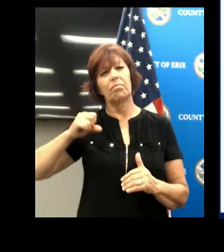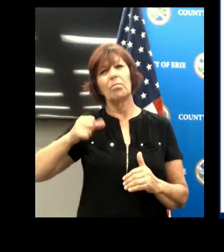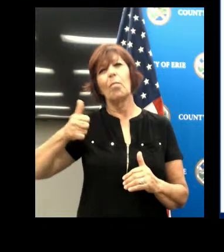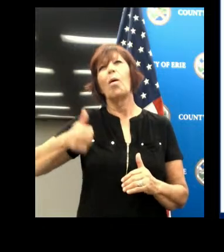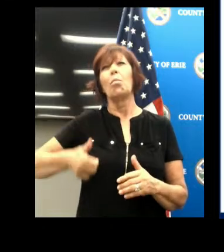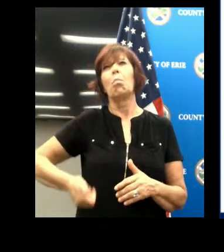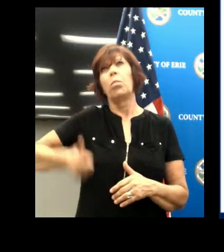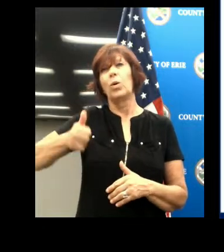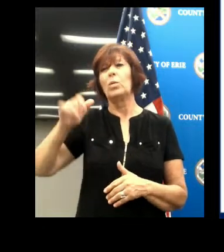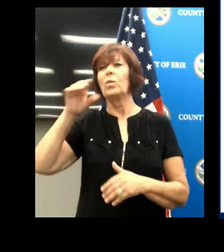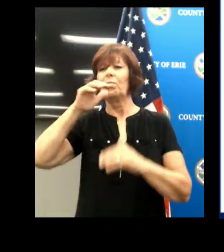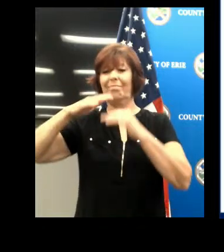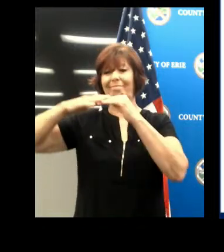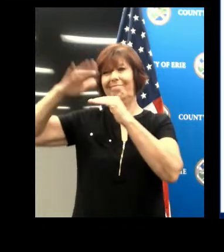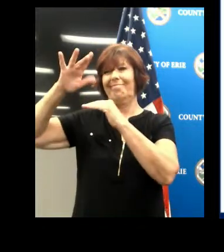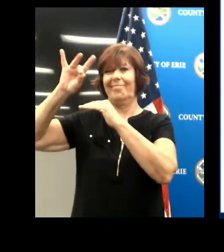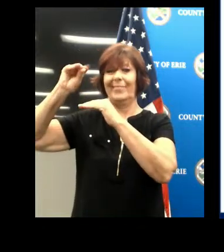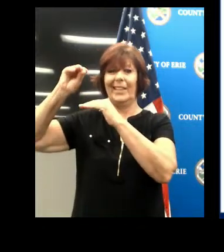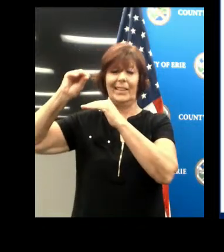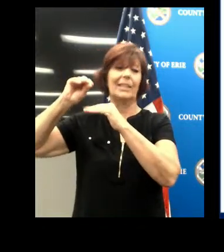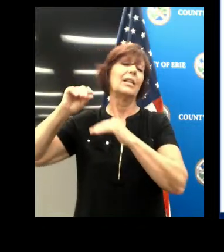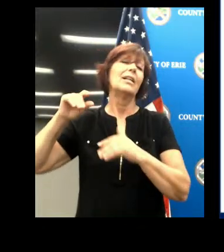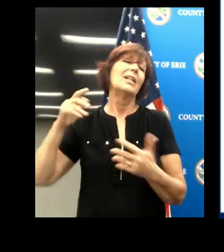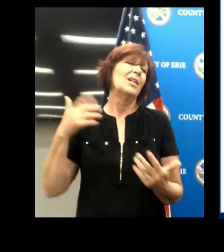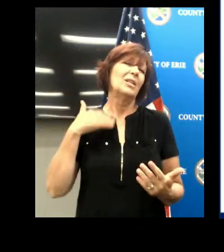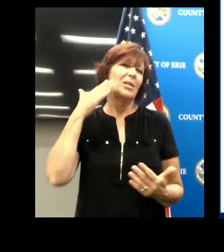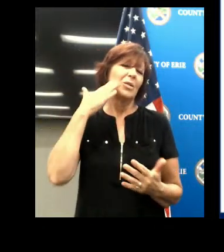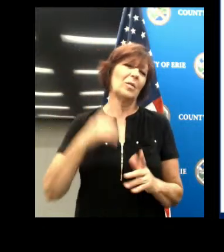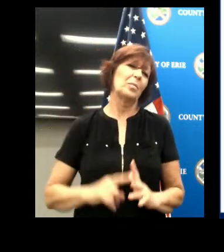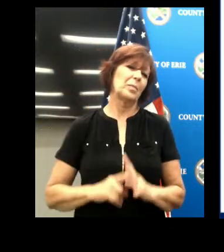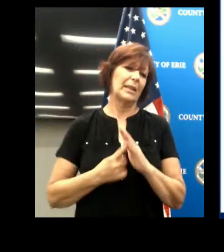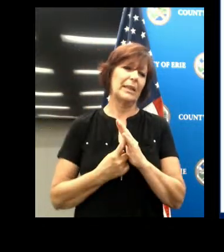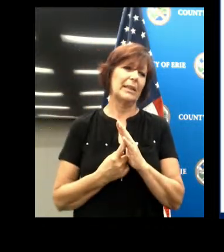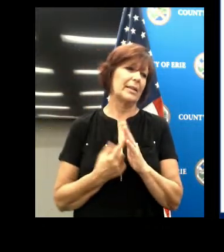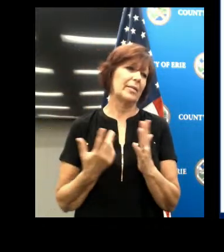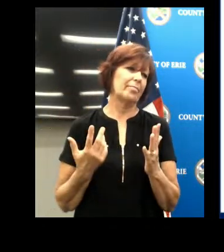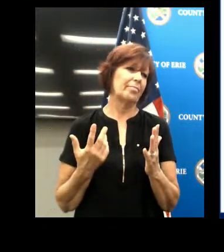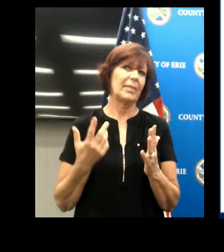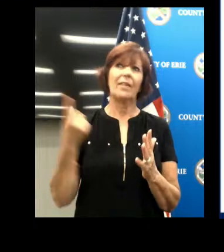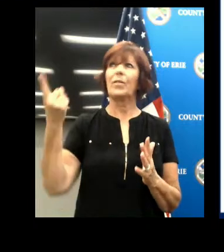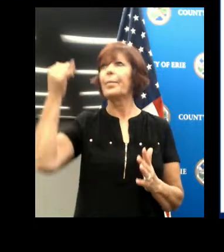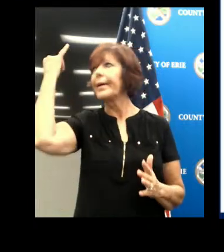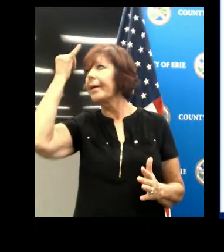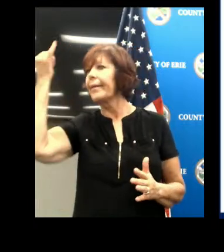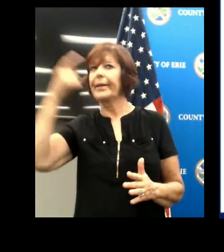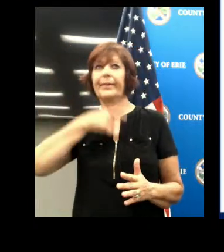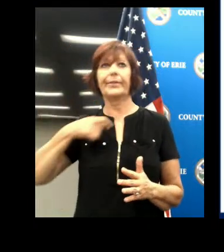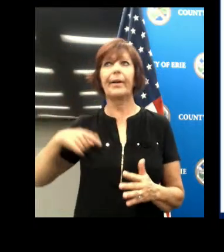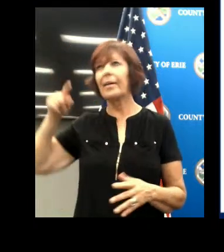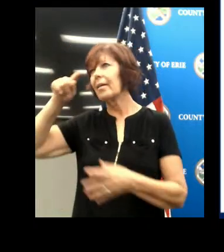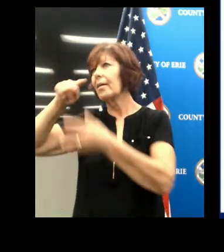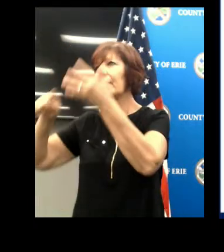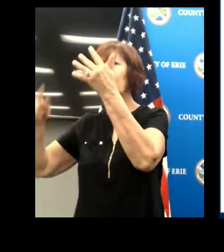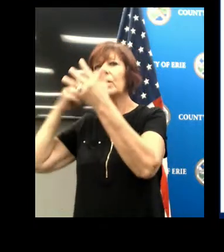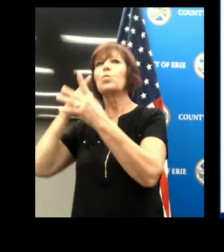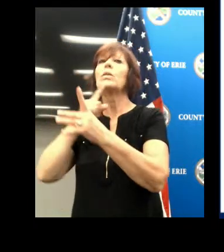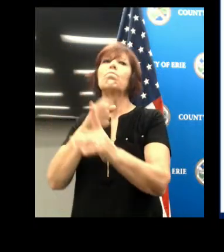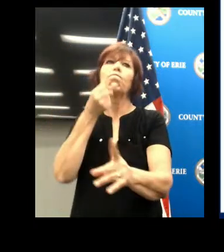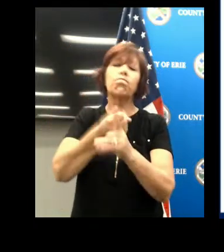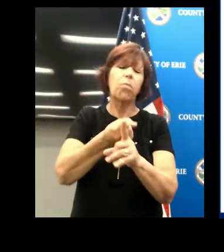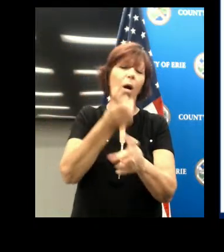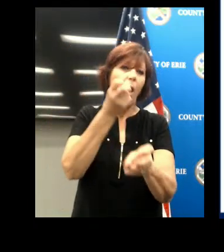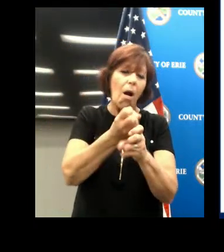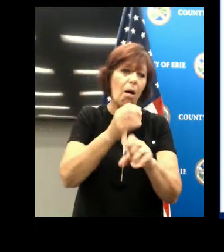above. We talked about this right from the beginning. The information that was coming out of Italy, that was coming out of China, is that this was drastically impacting